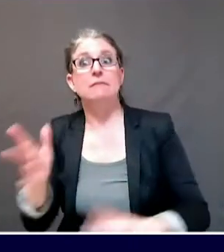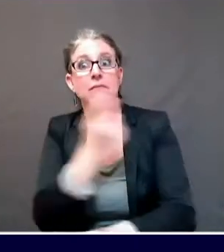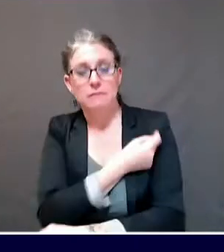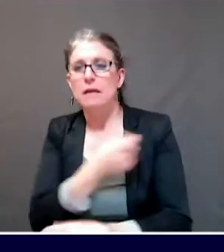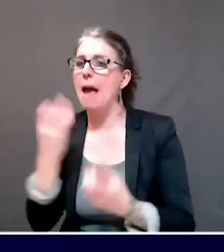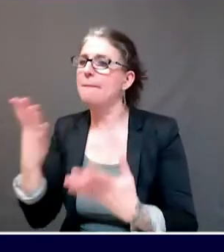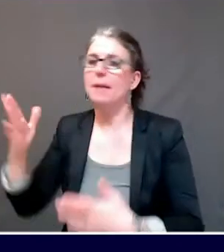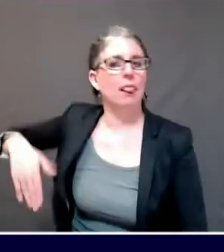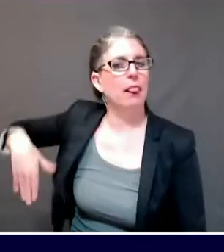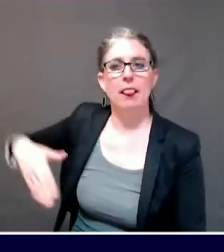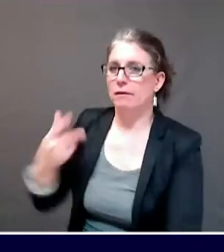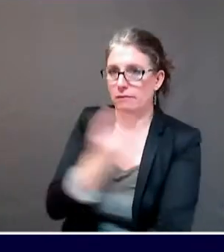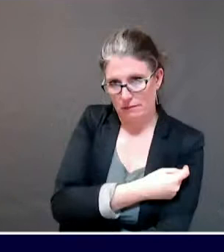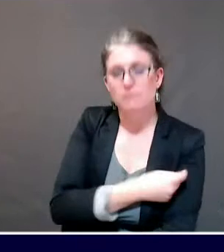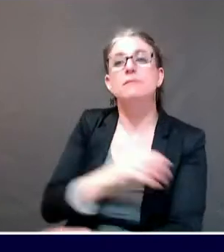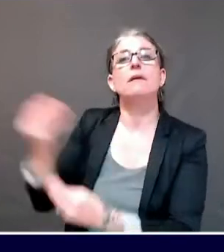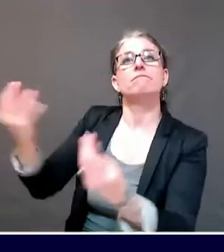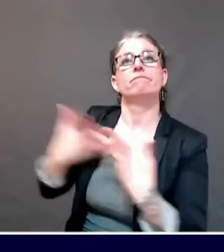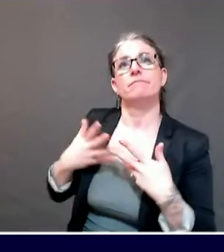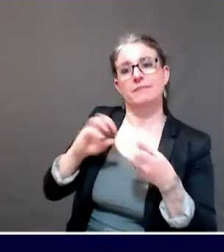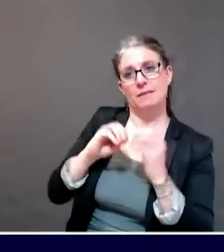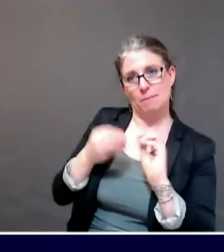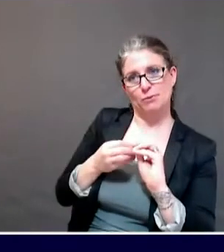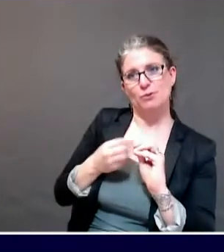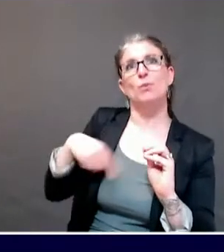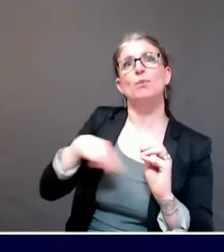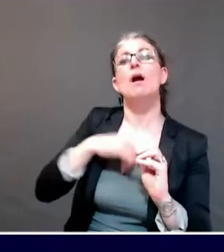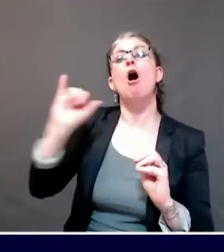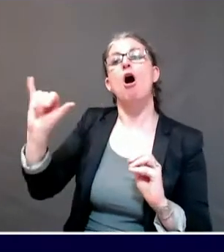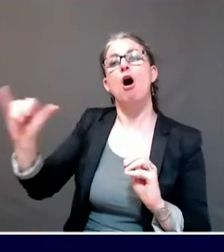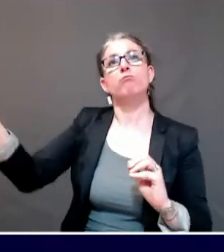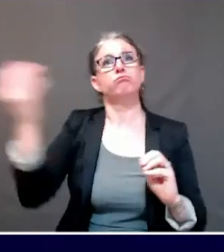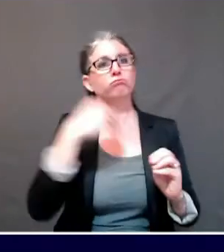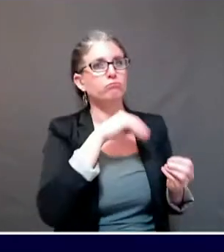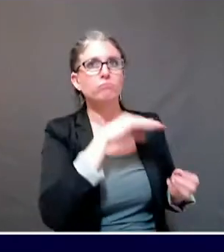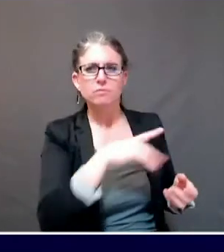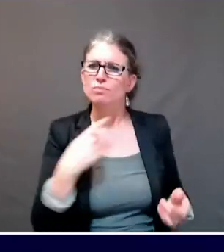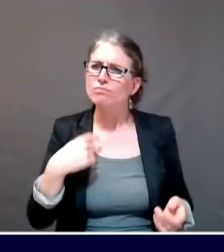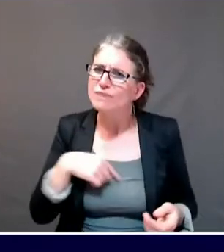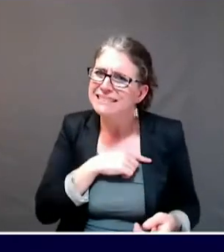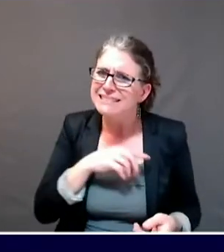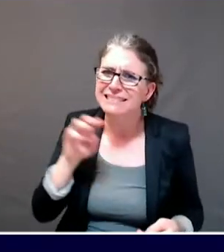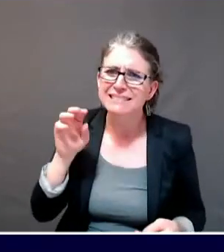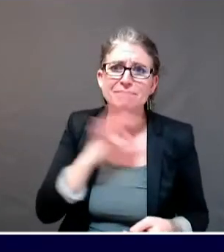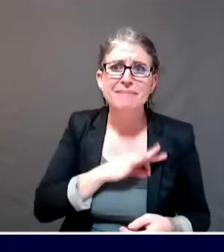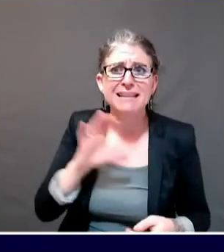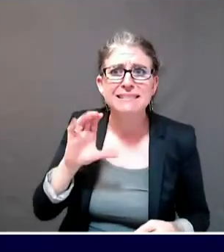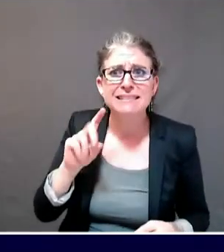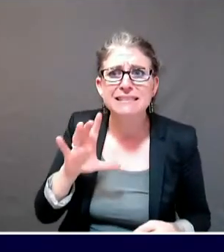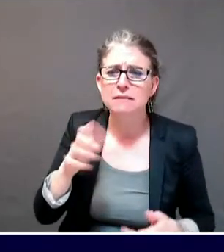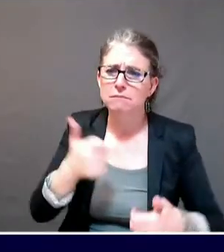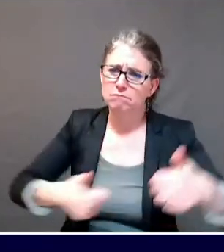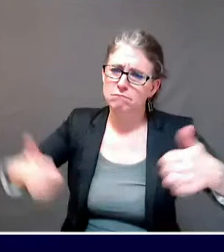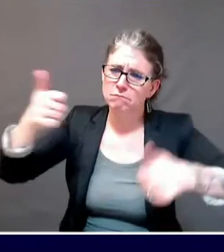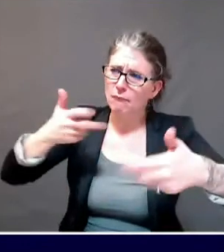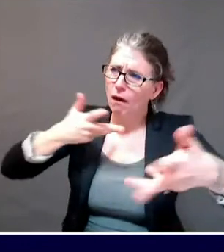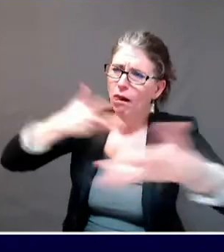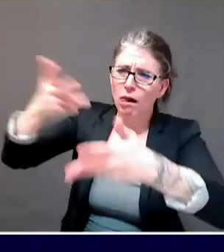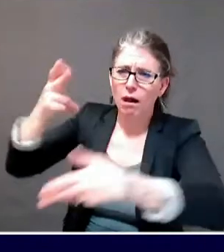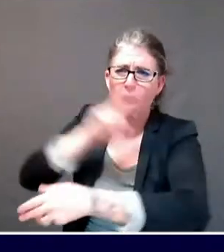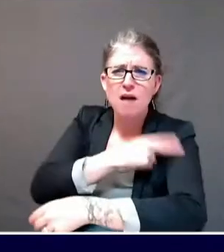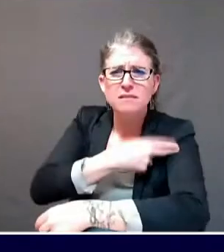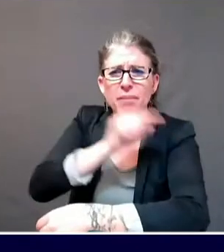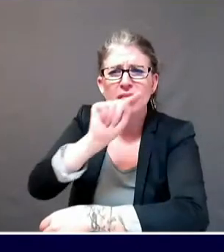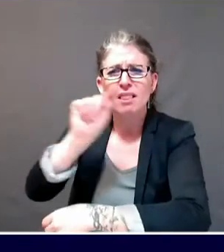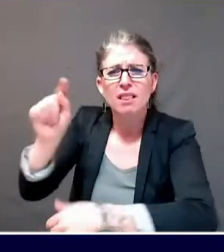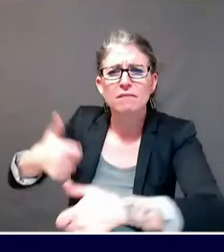and the CMOs of those various hospitals. They calculate it by just that mechanism. If they've offered the vaccine